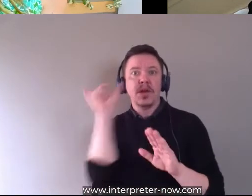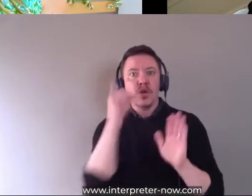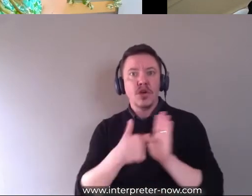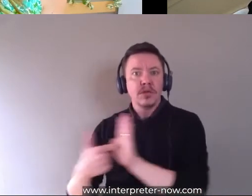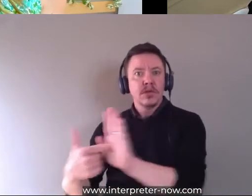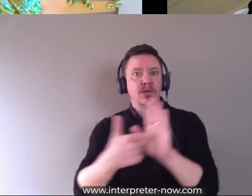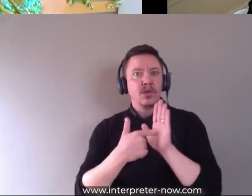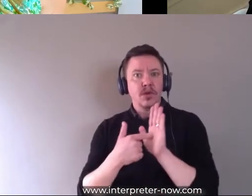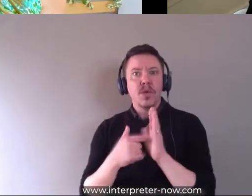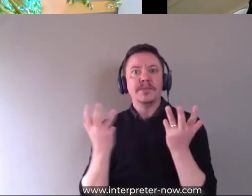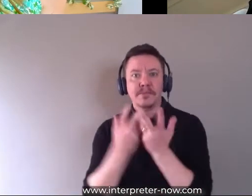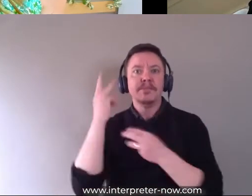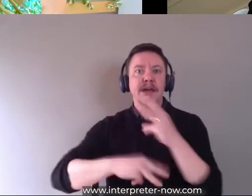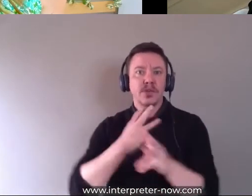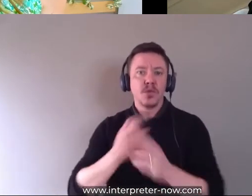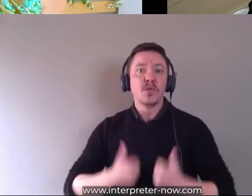which we live.